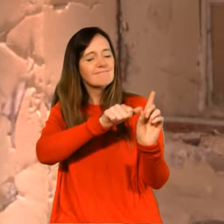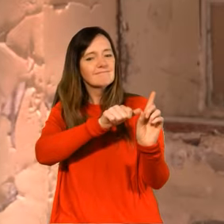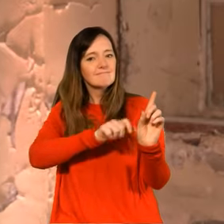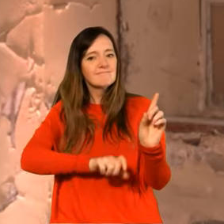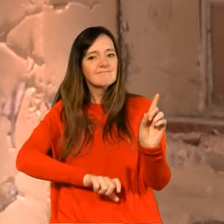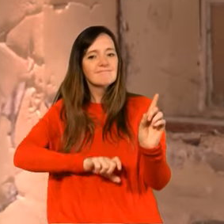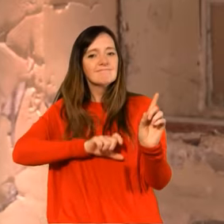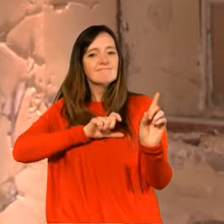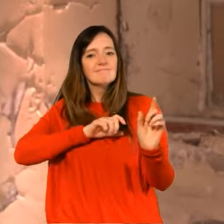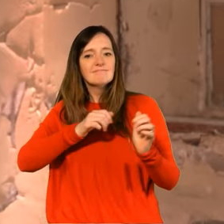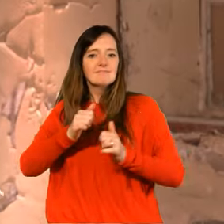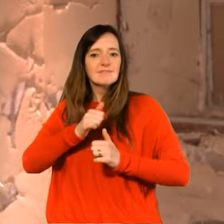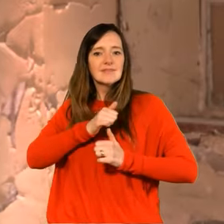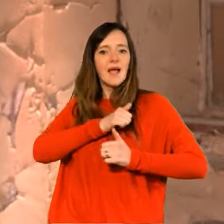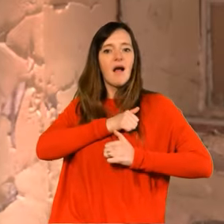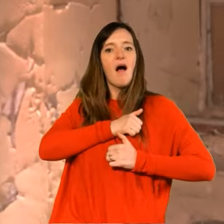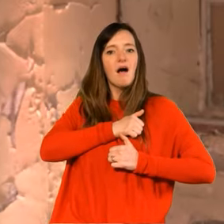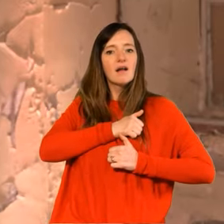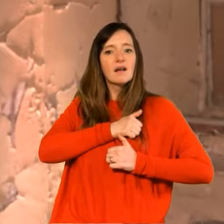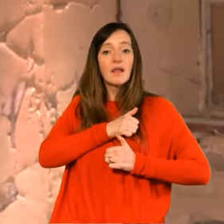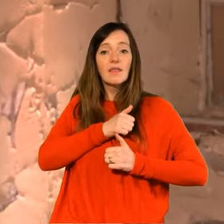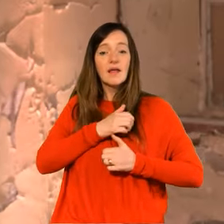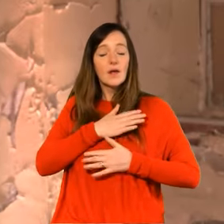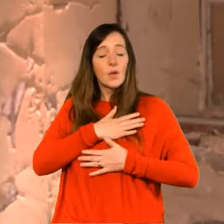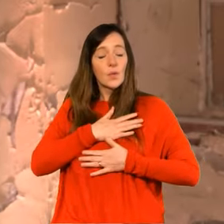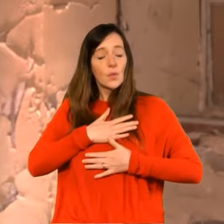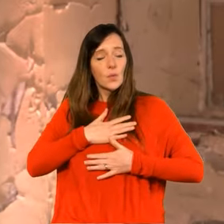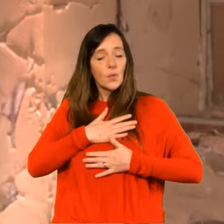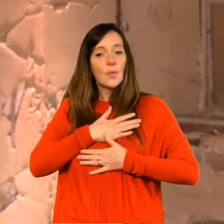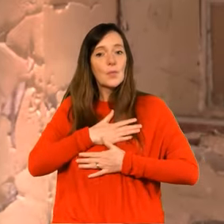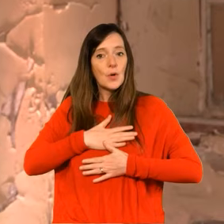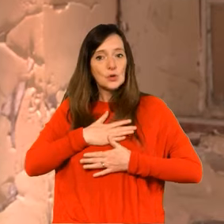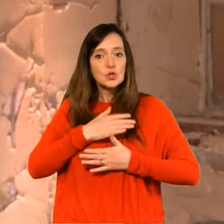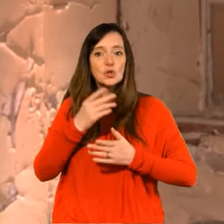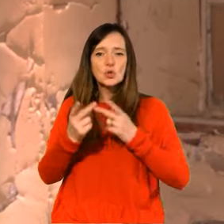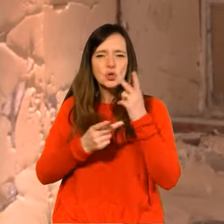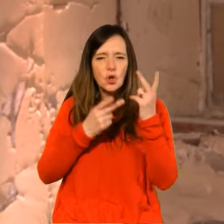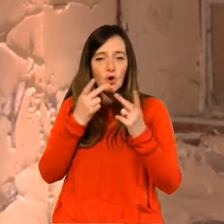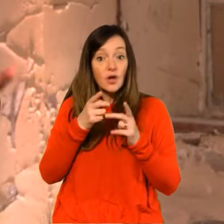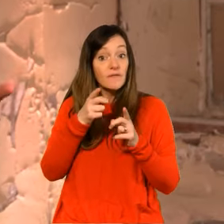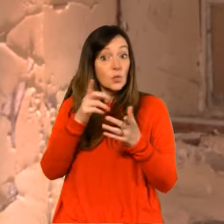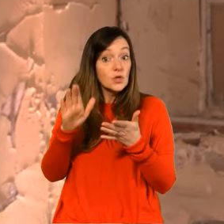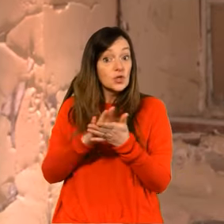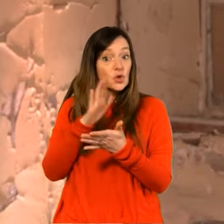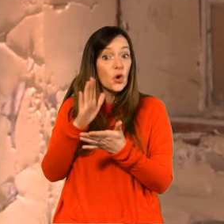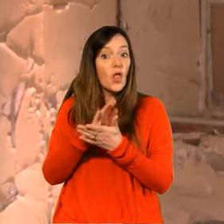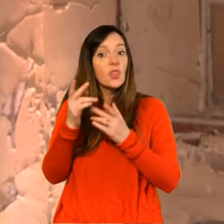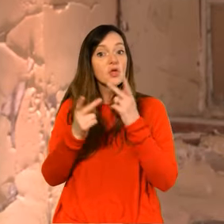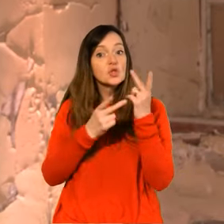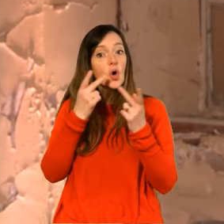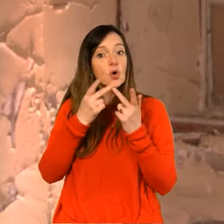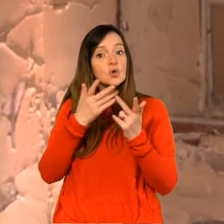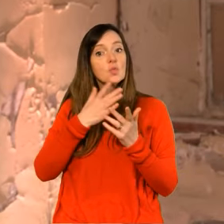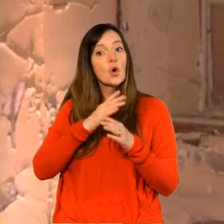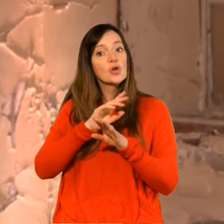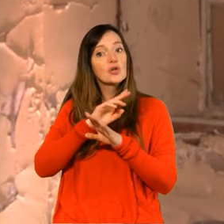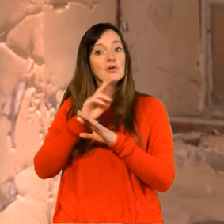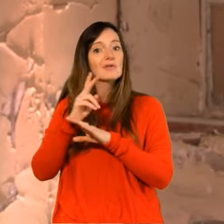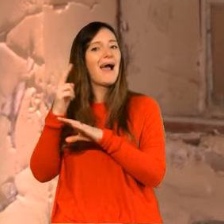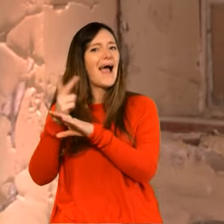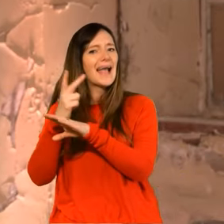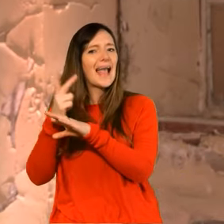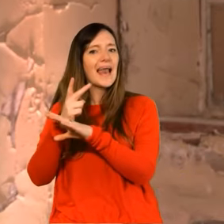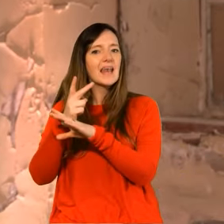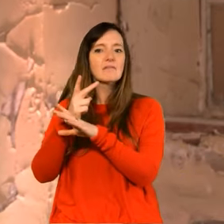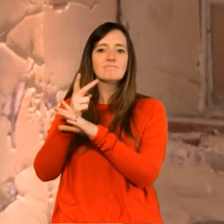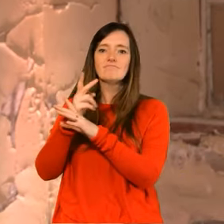moving song. And if you've enjoyed the songs and you want to listen to them again, just a reminder that they're all accessible on our Virtually Keswick